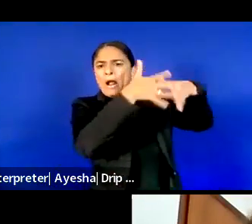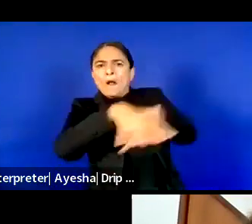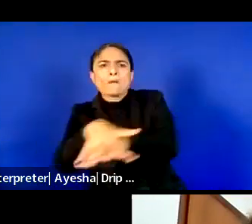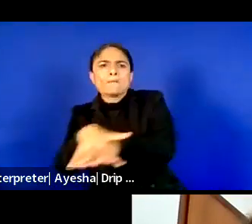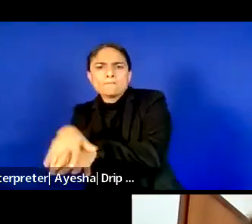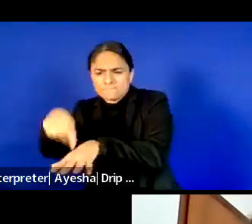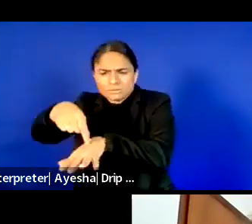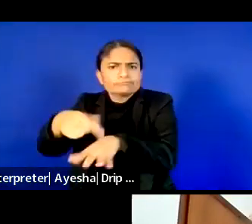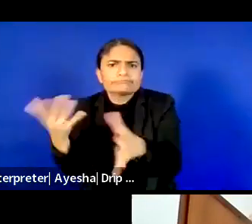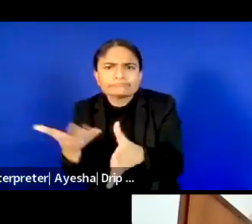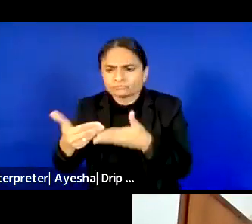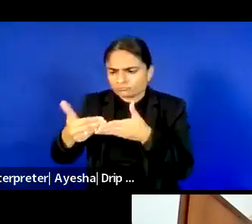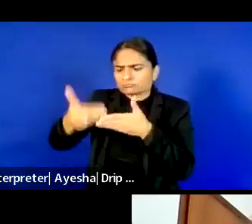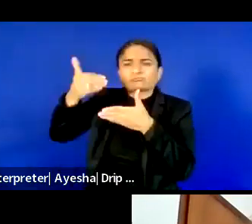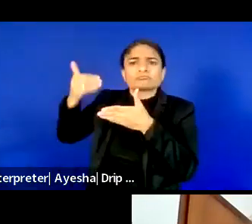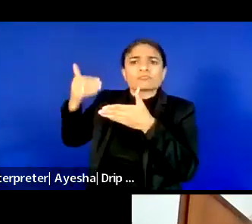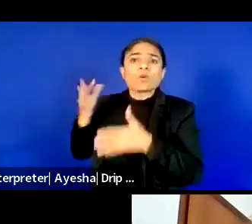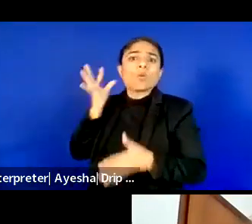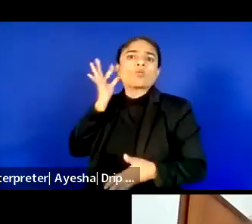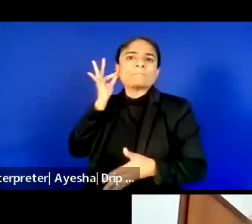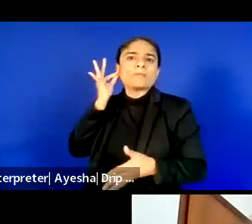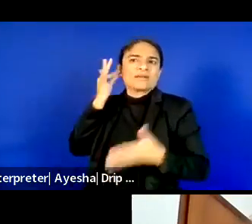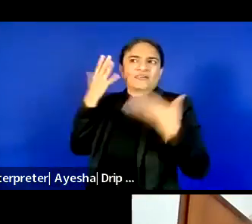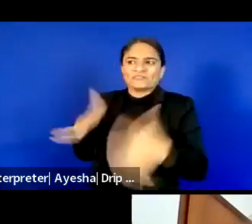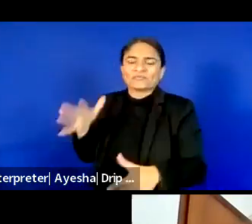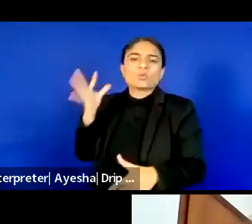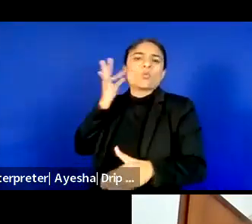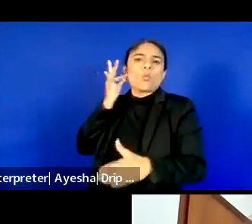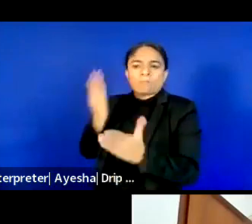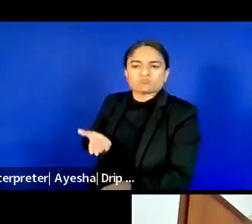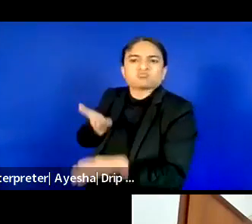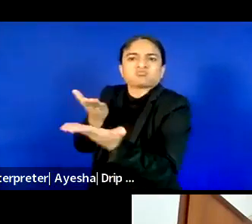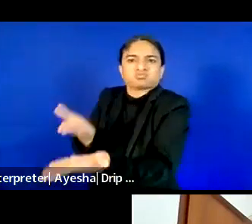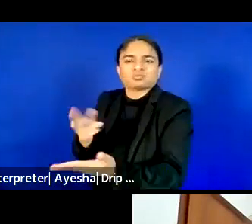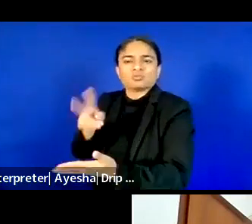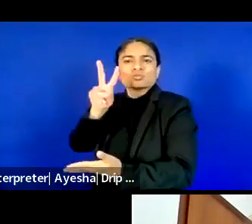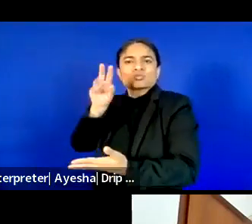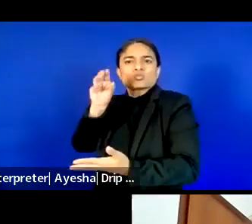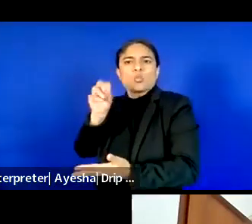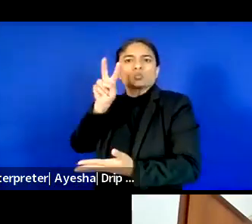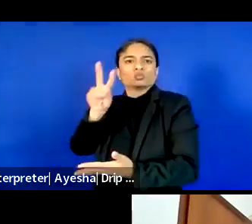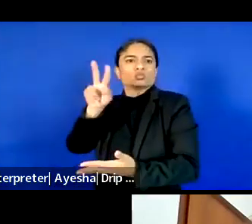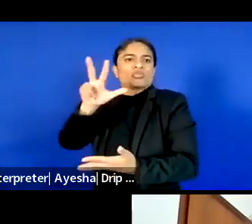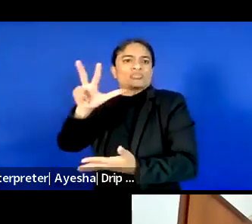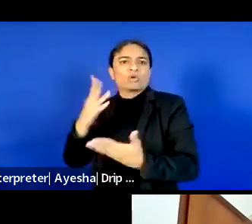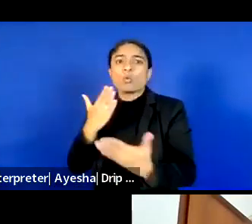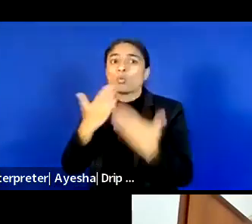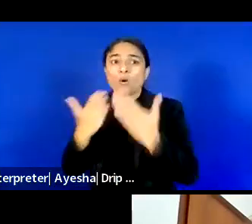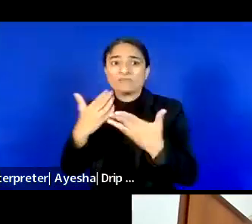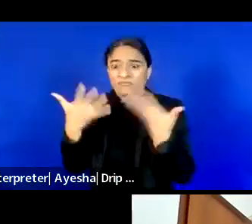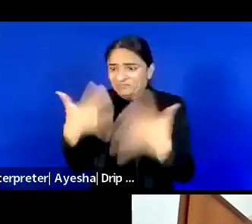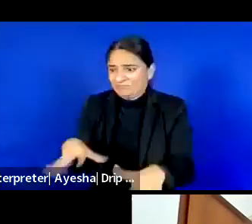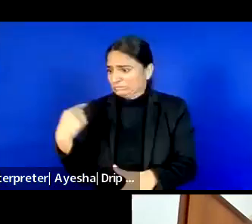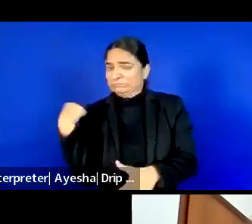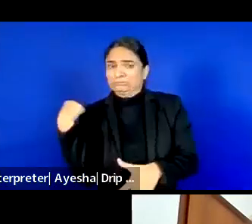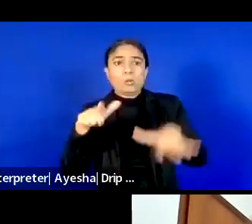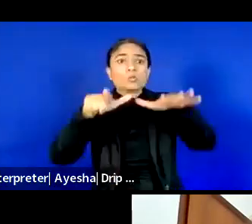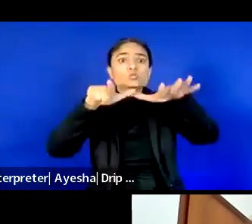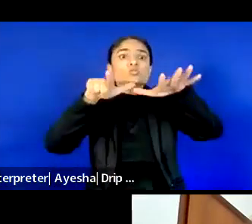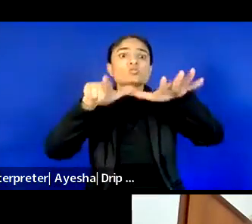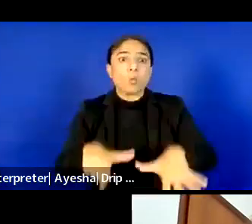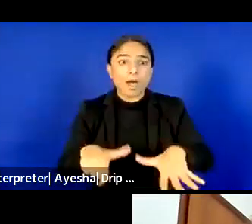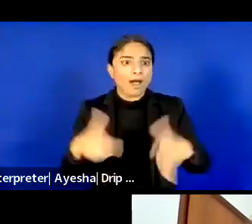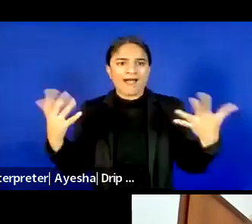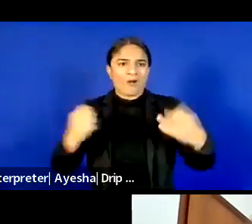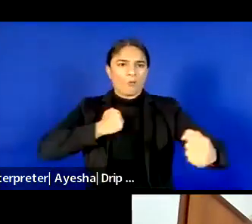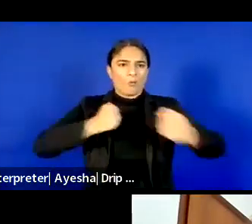Rwanda. And then we'll finally hear from one of the Inclusive Generation Equality Collective members who attended that conference about